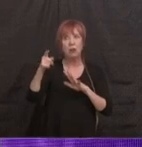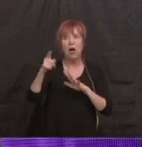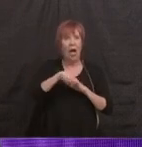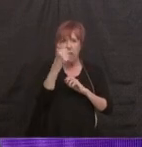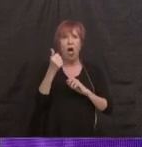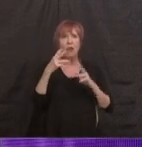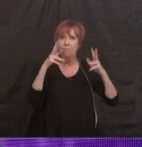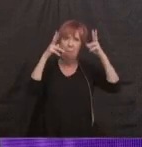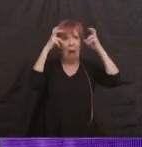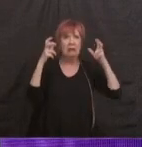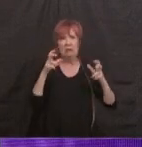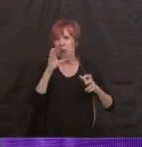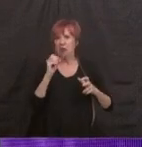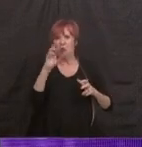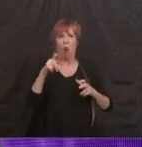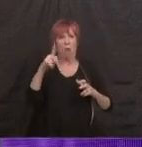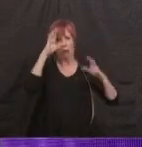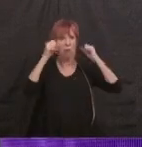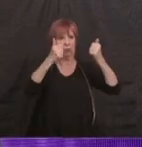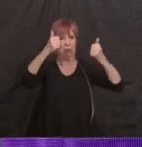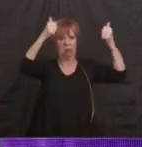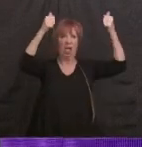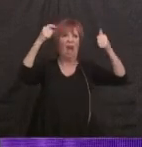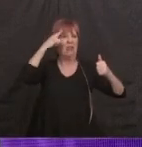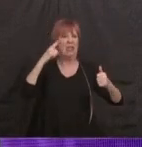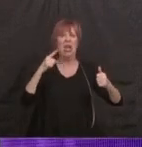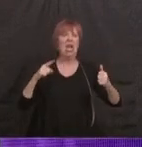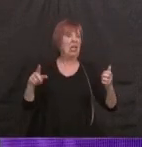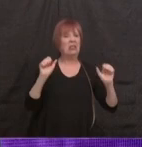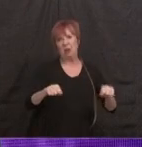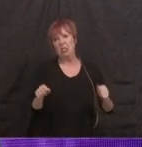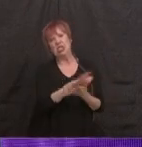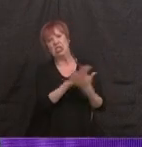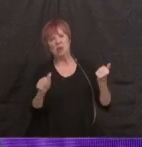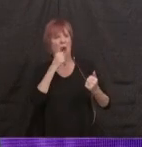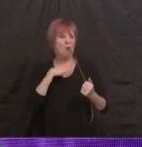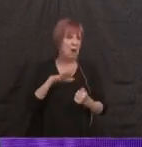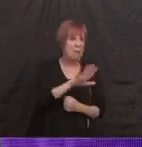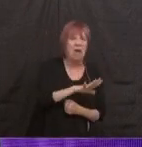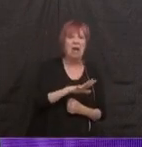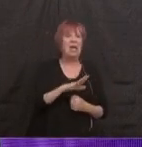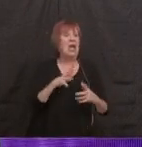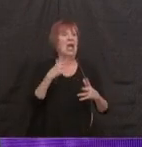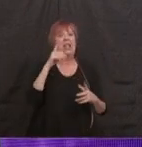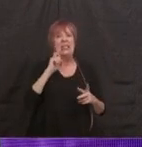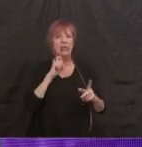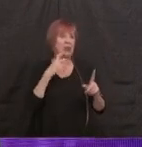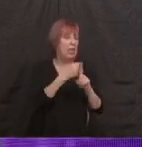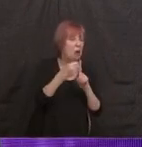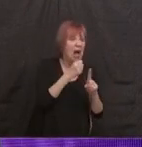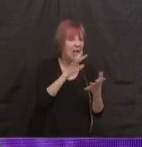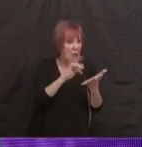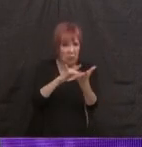corporate power and thought they were invincible and they could continue destroying women's lives by sexually harassing or assaulting them, that became a new calling